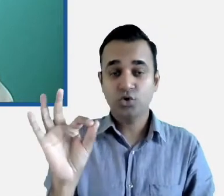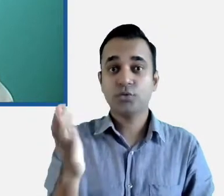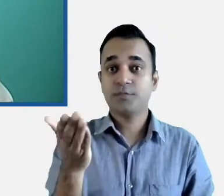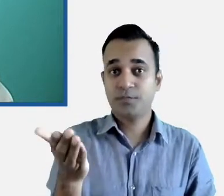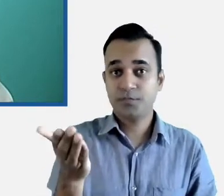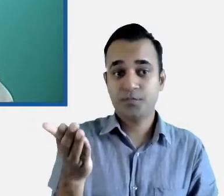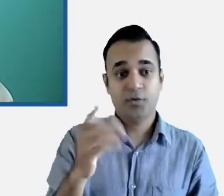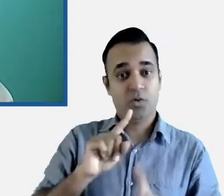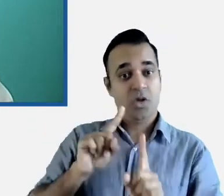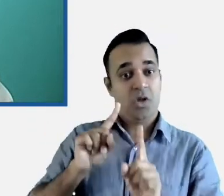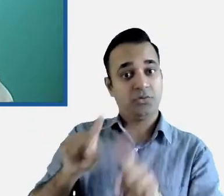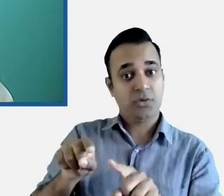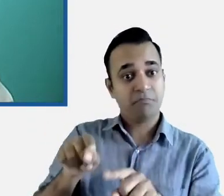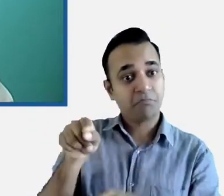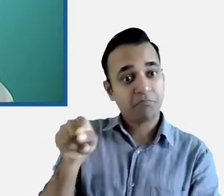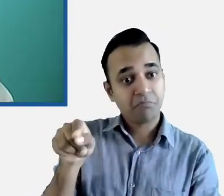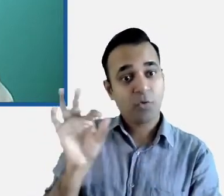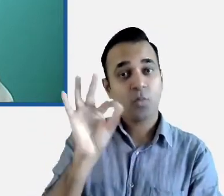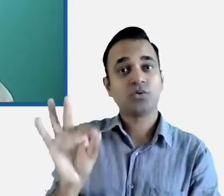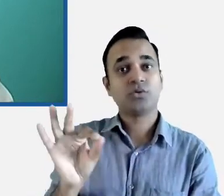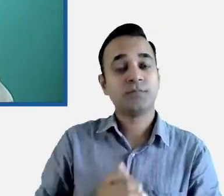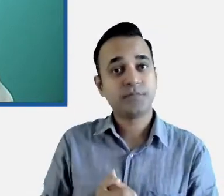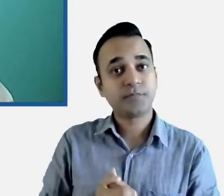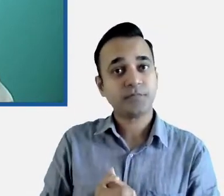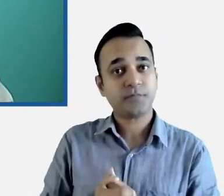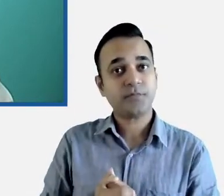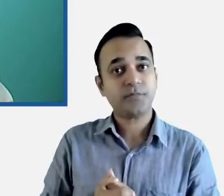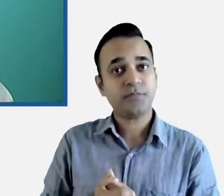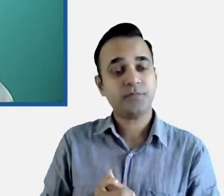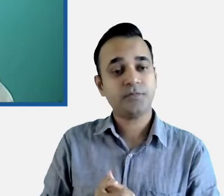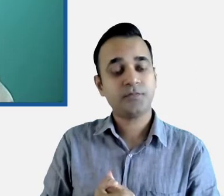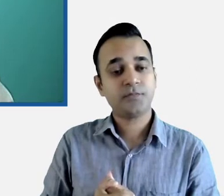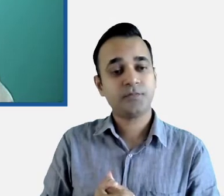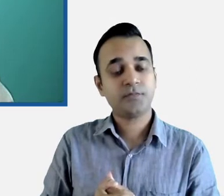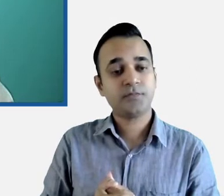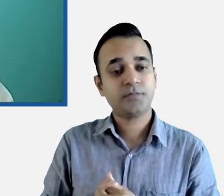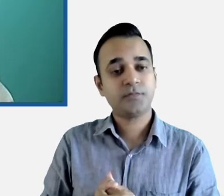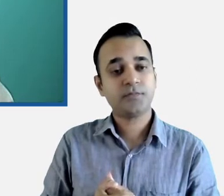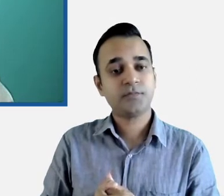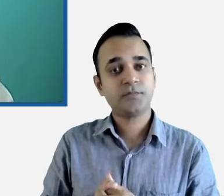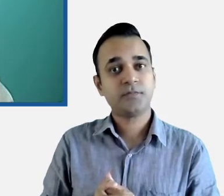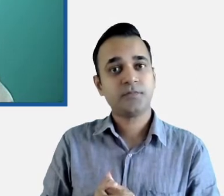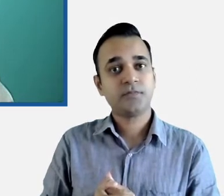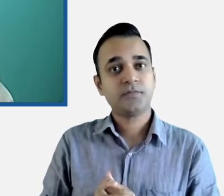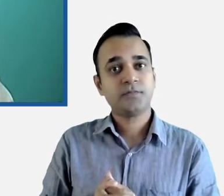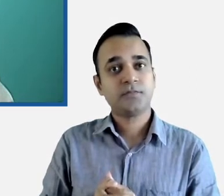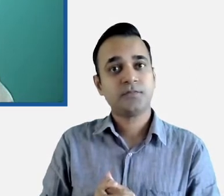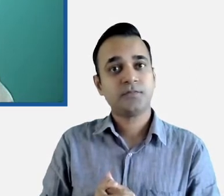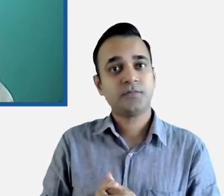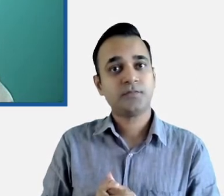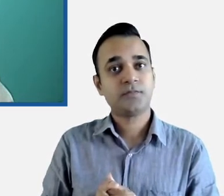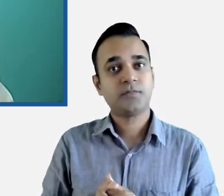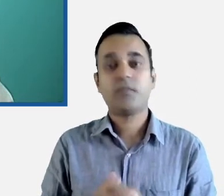a question for Mr. Rossi. UNOPS recently released a report on infrastructure for climate action. How do